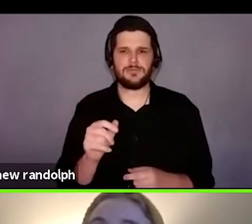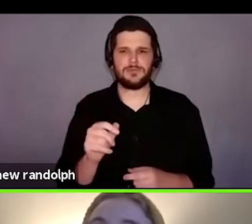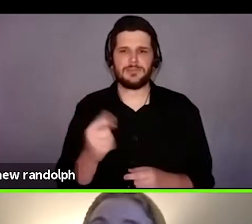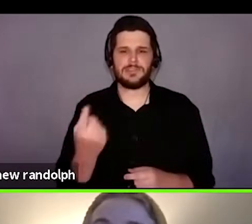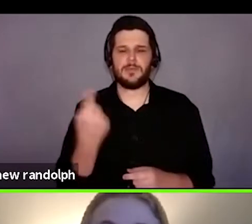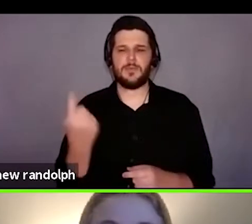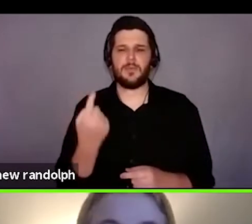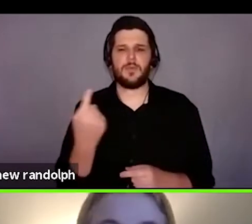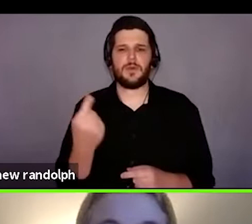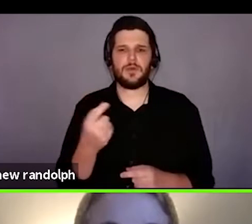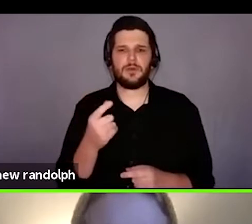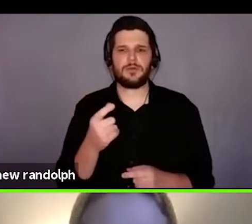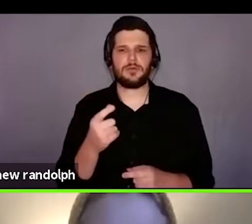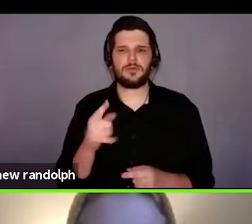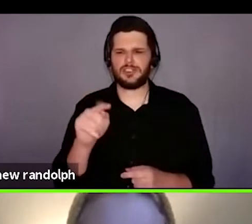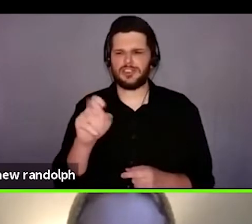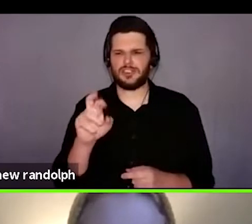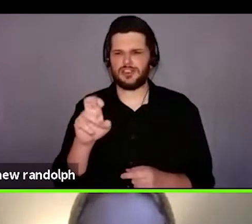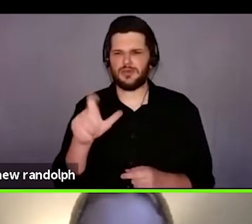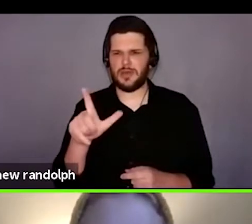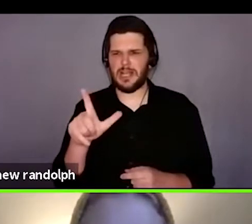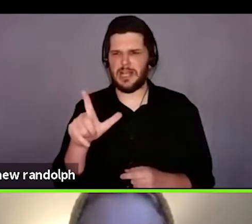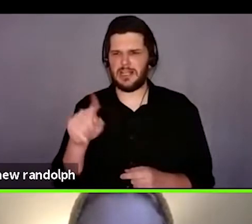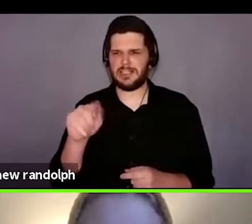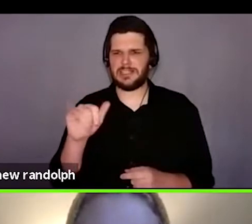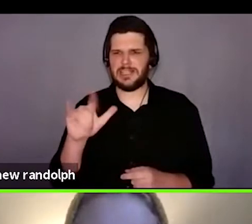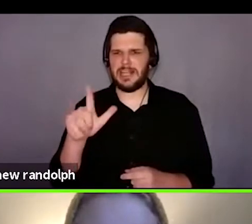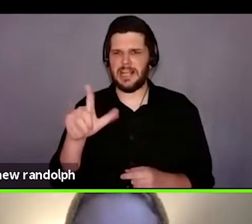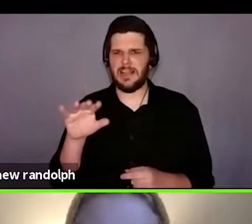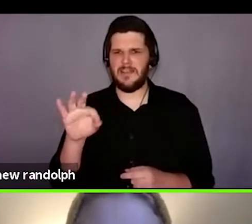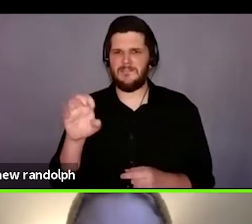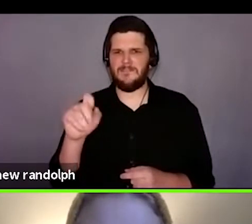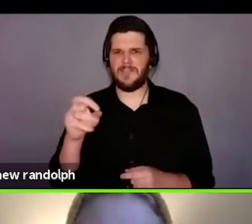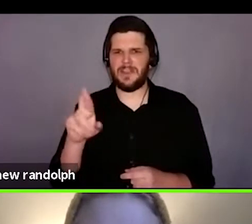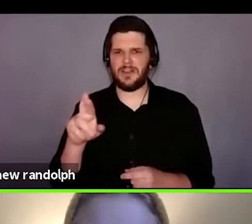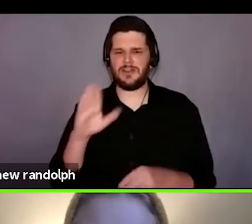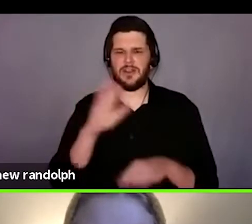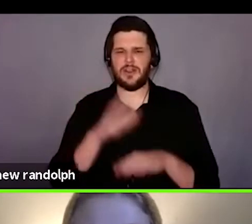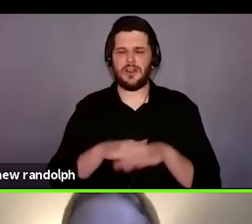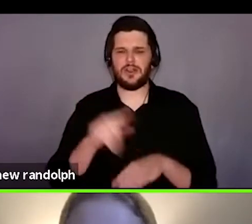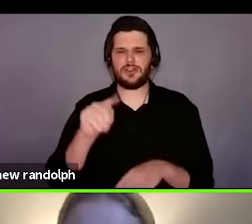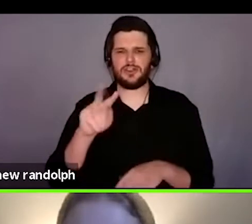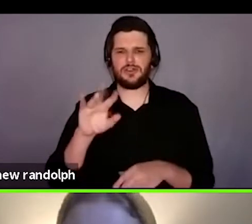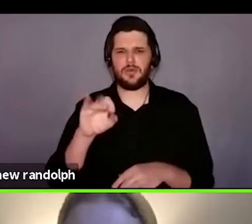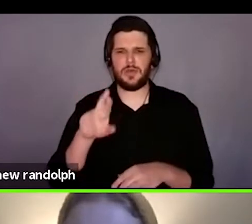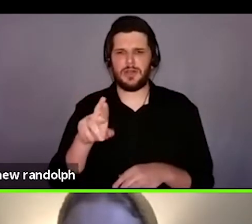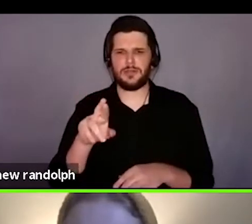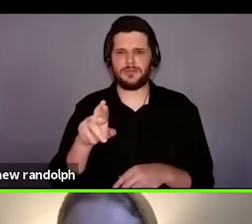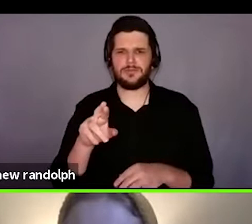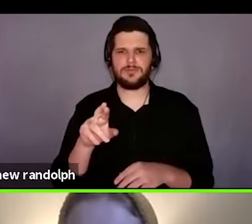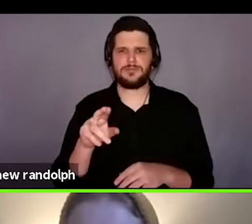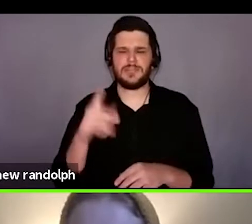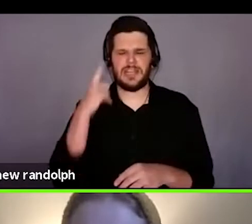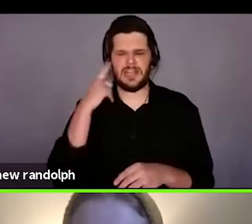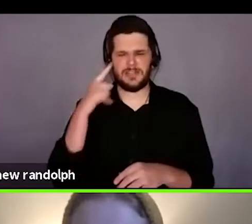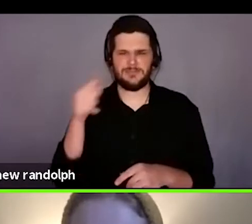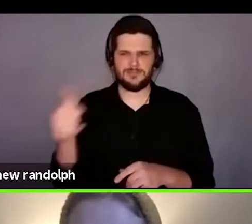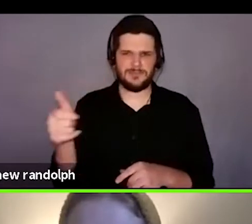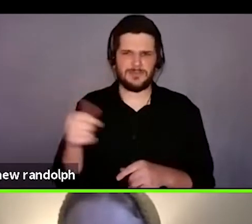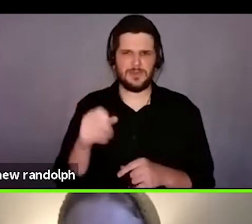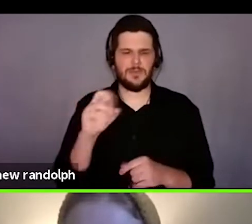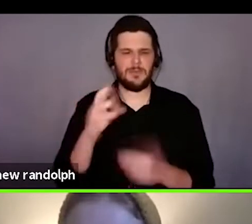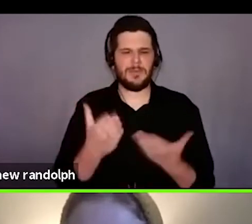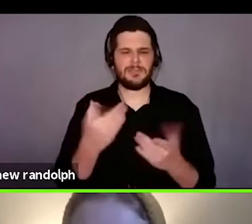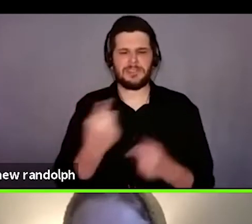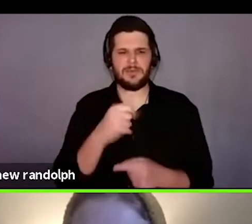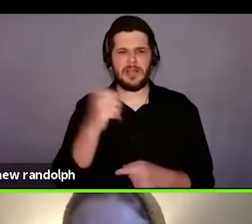someone, Terrell Tailfeathers on Twitter was, I think it was him, it may have been someone else,